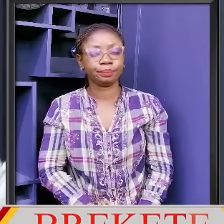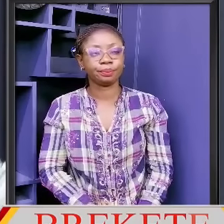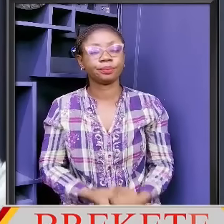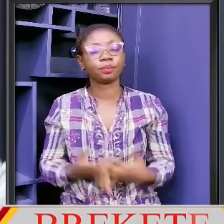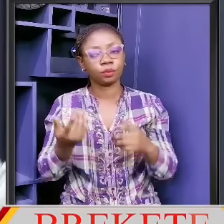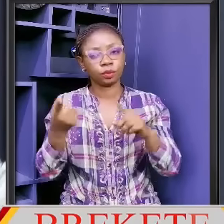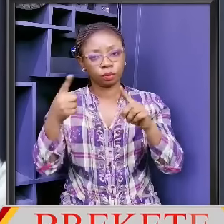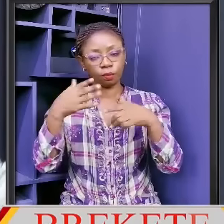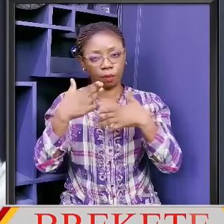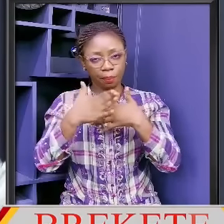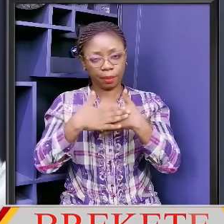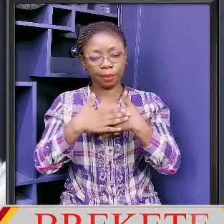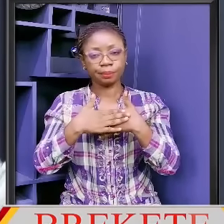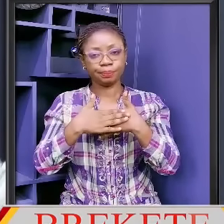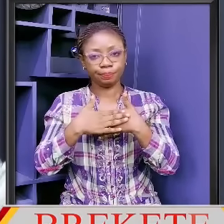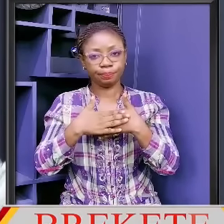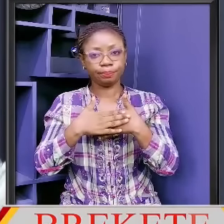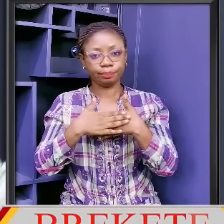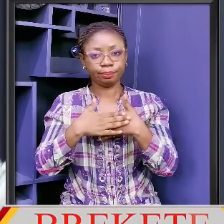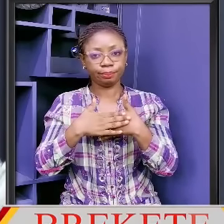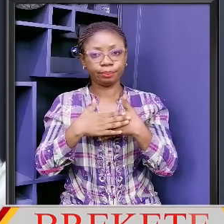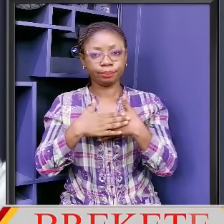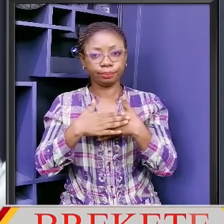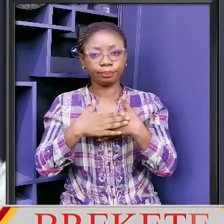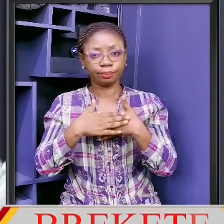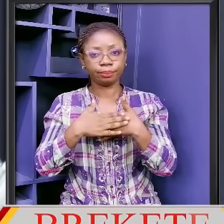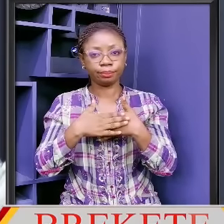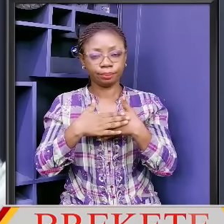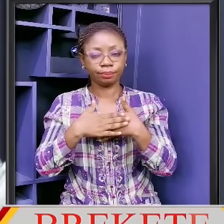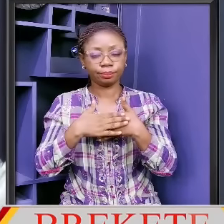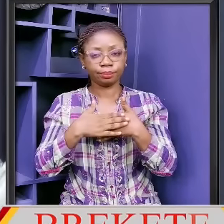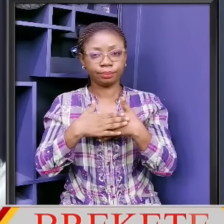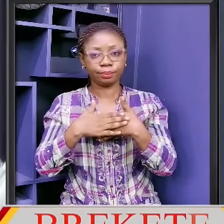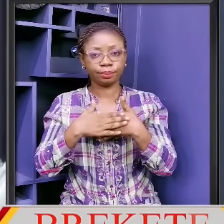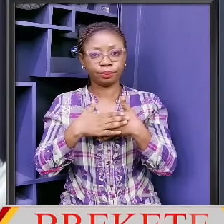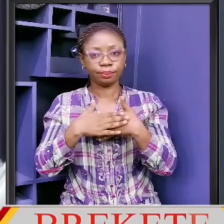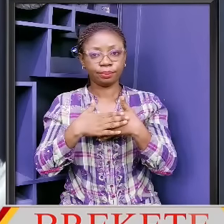Okay, you don't come back. Minwa alaikum assalam.